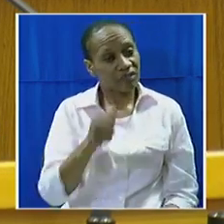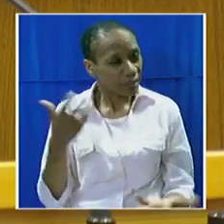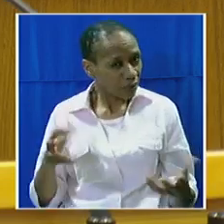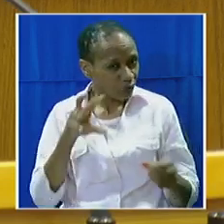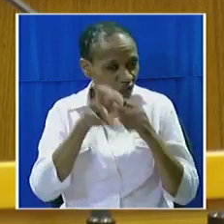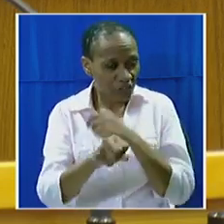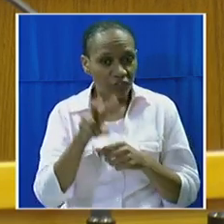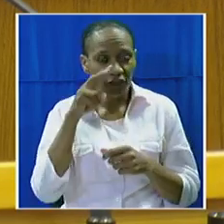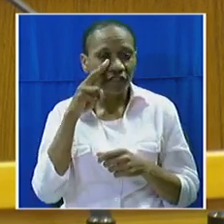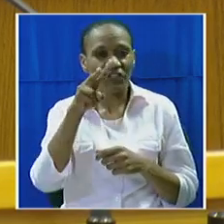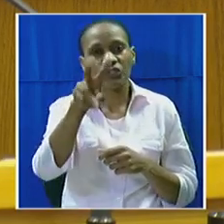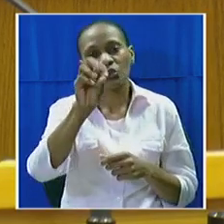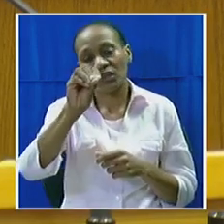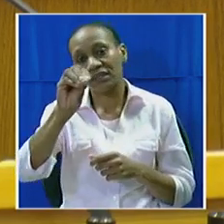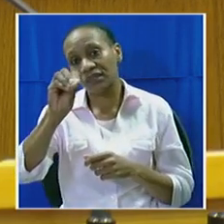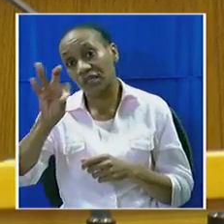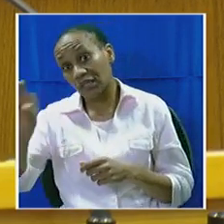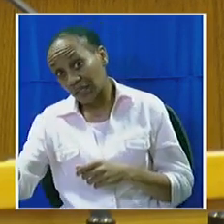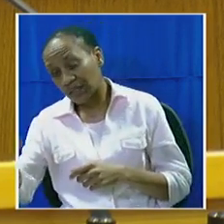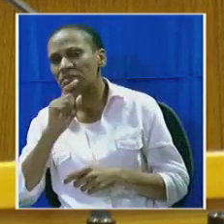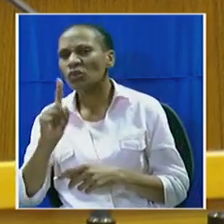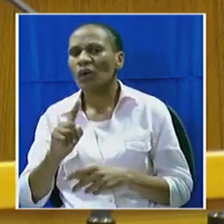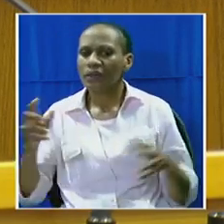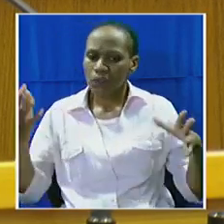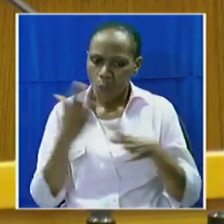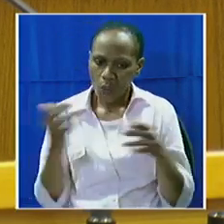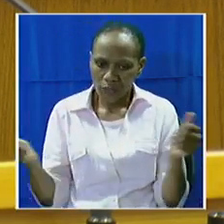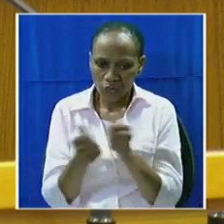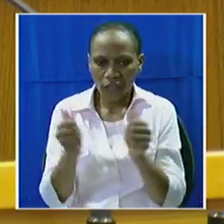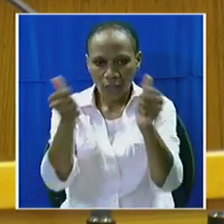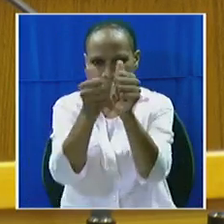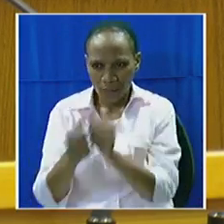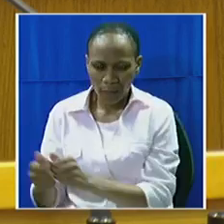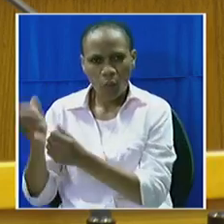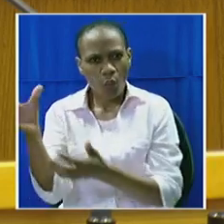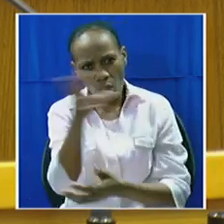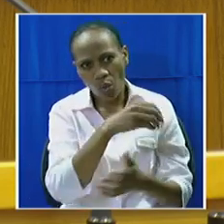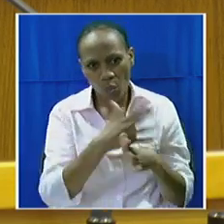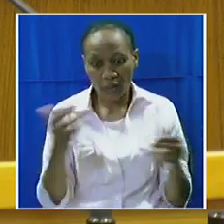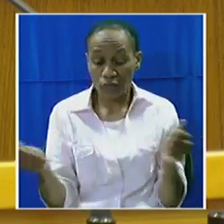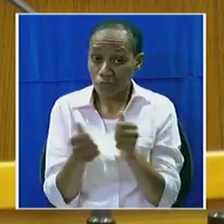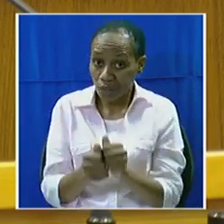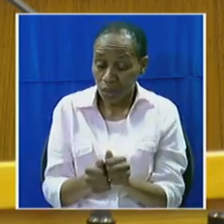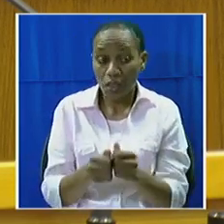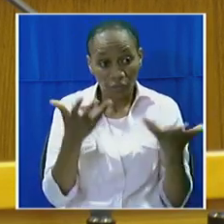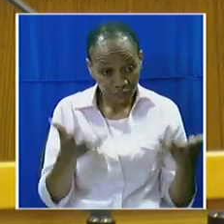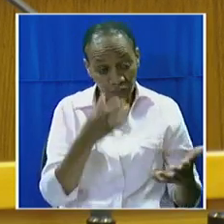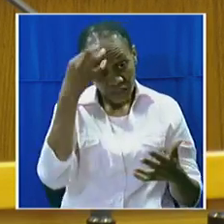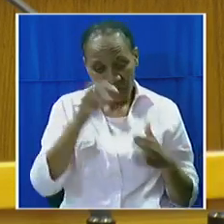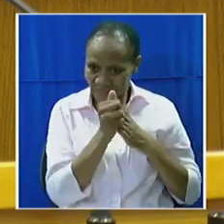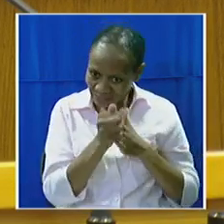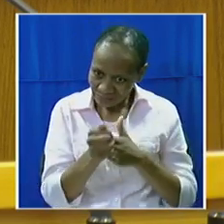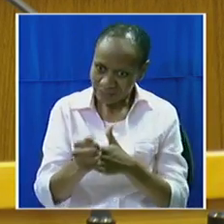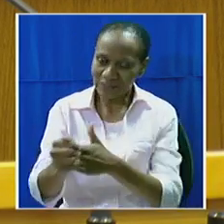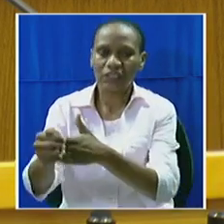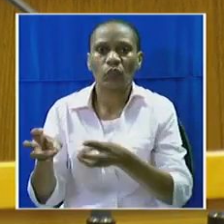Vision 2030, it requires collaboration between all sectors of society and a strong leadership by government